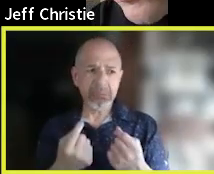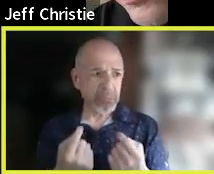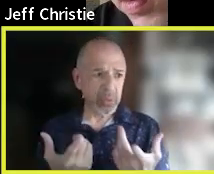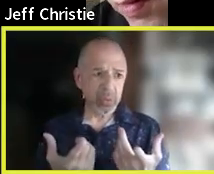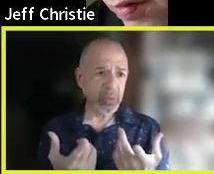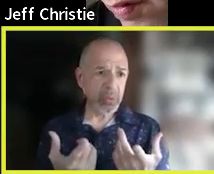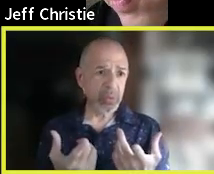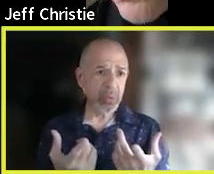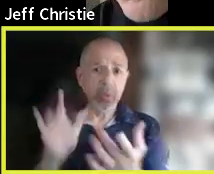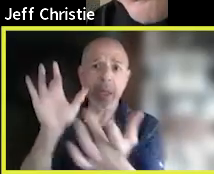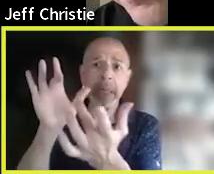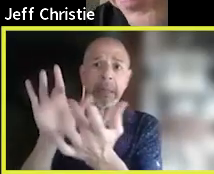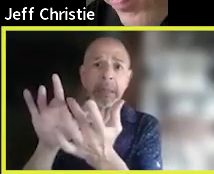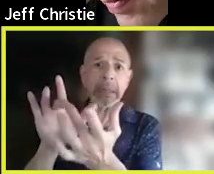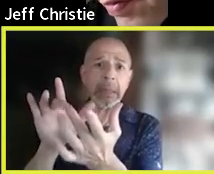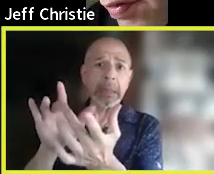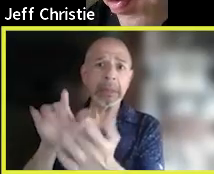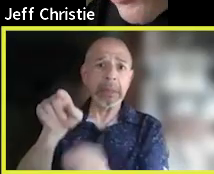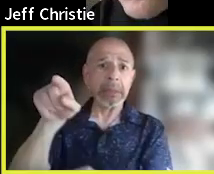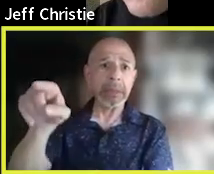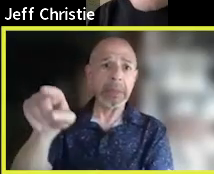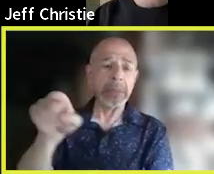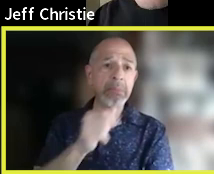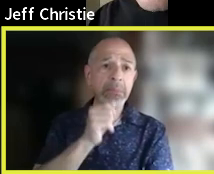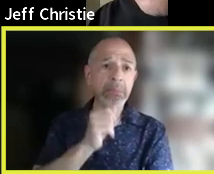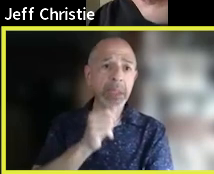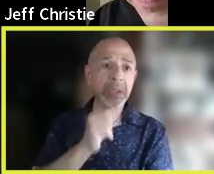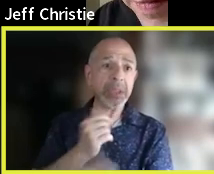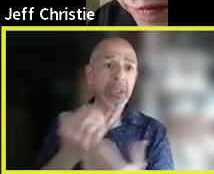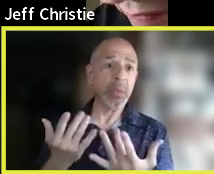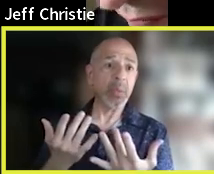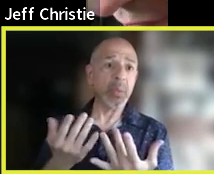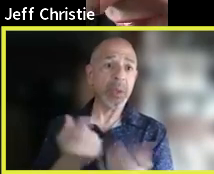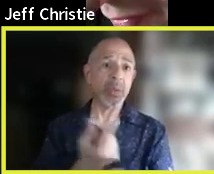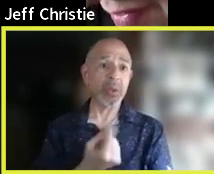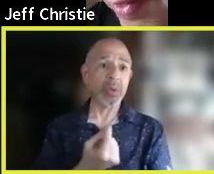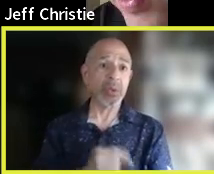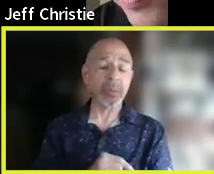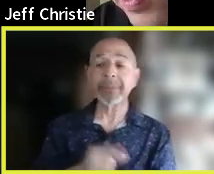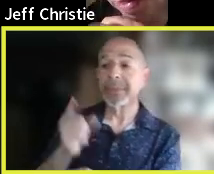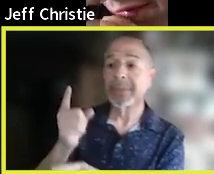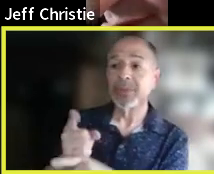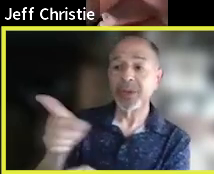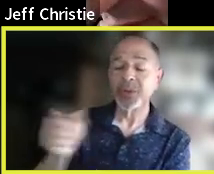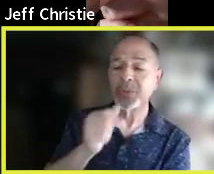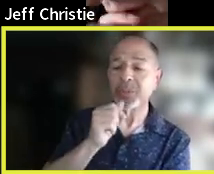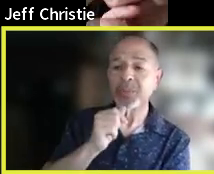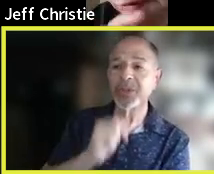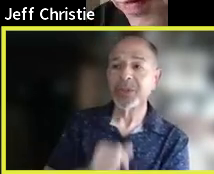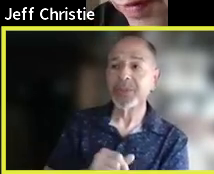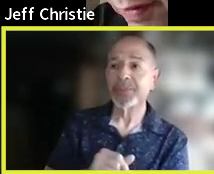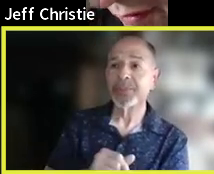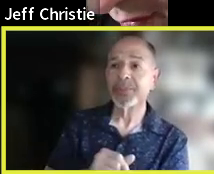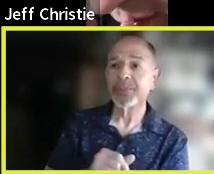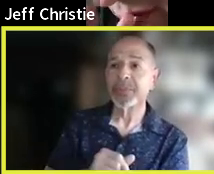Because I've been patiently waiting. You've been very patient, Jessica. Does anybody